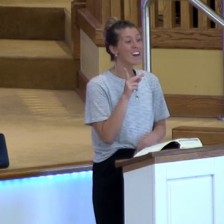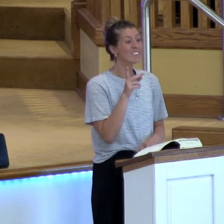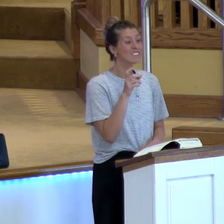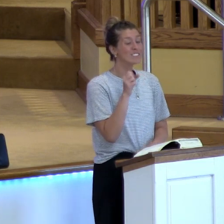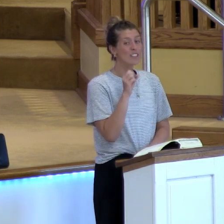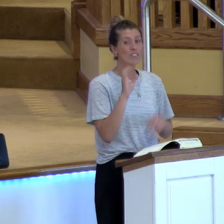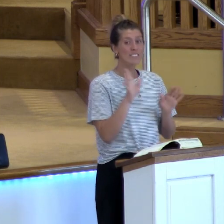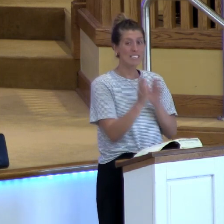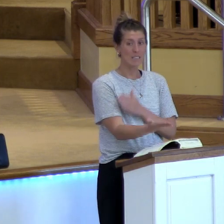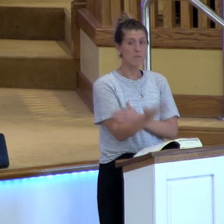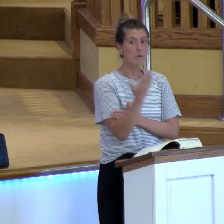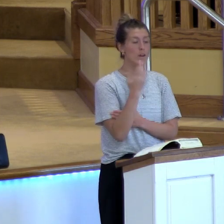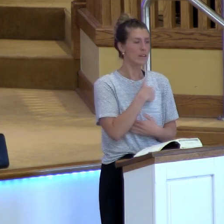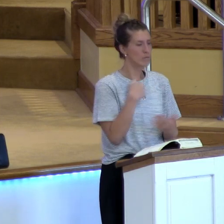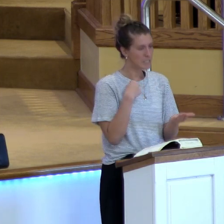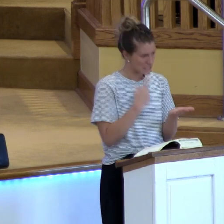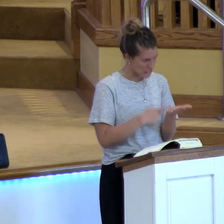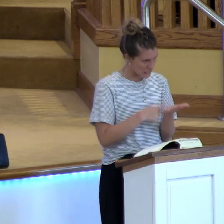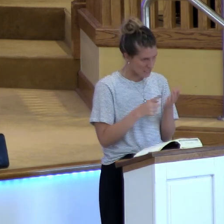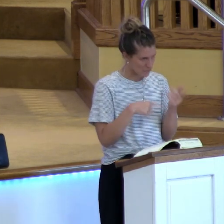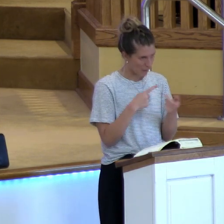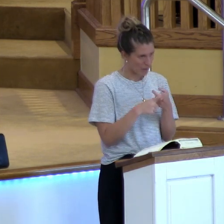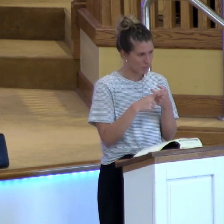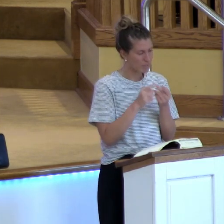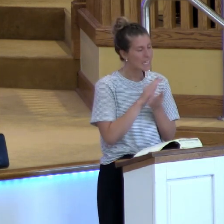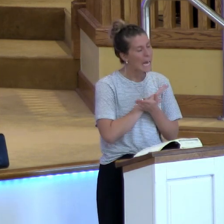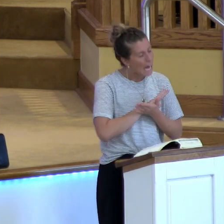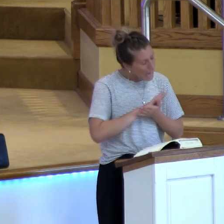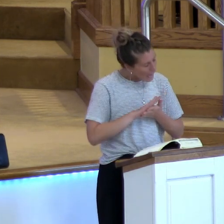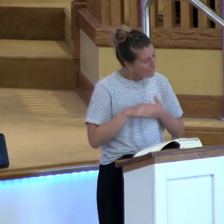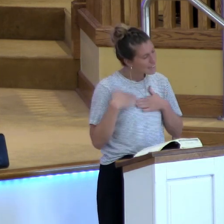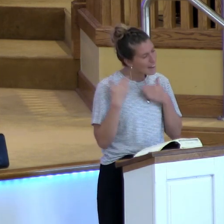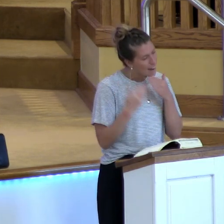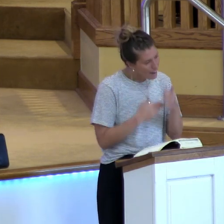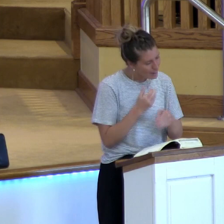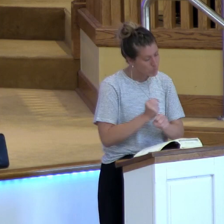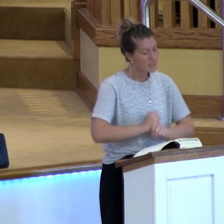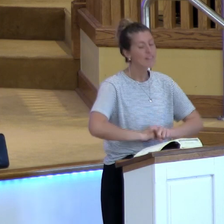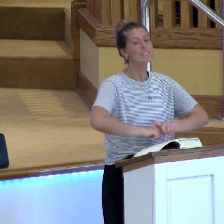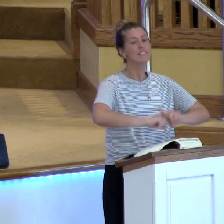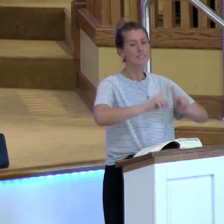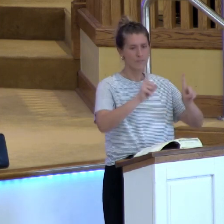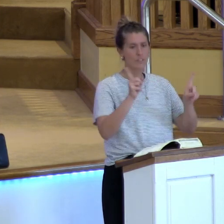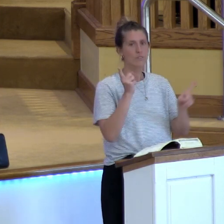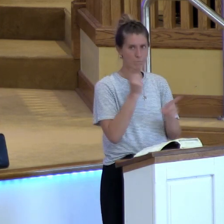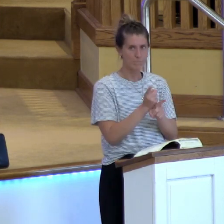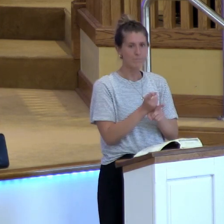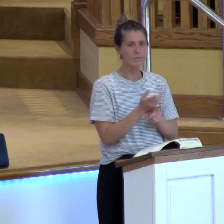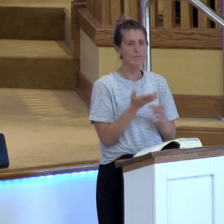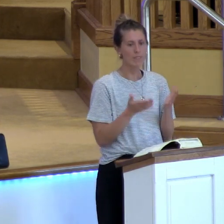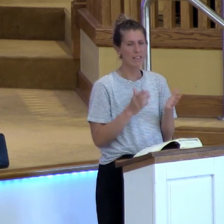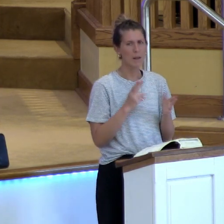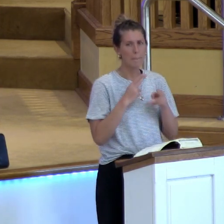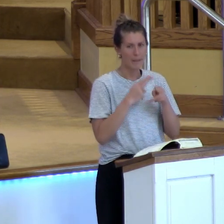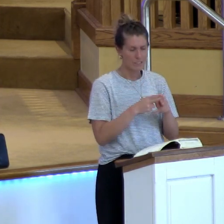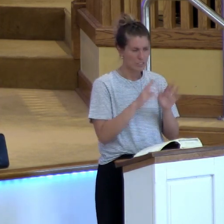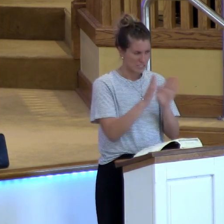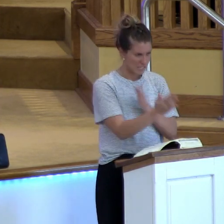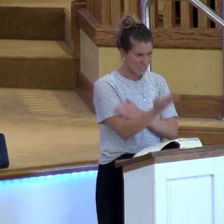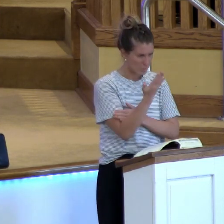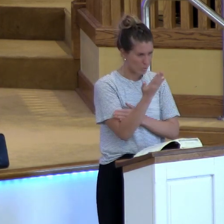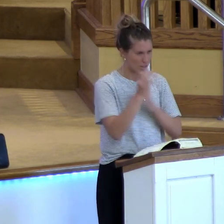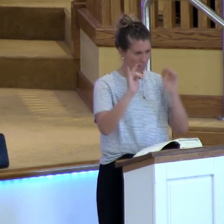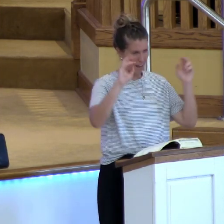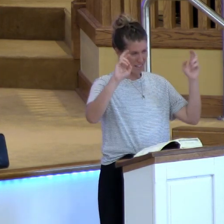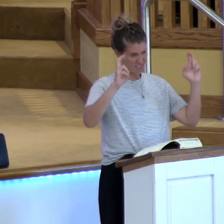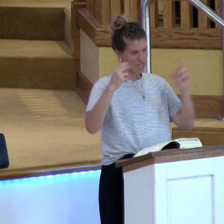Sunday morning we talked about being kind and trying to make a difference there. And I may even mention this Sunday morning, I've been on that